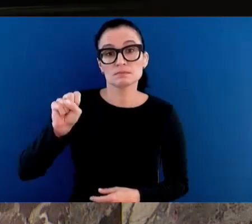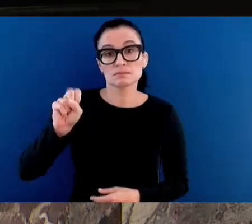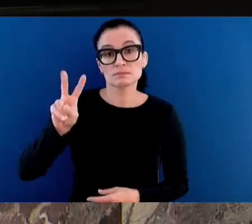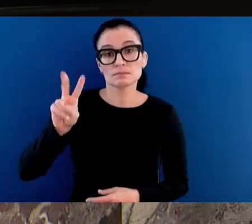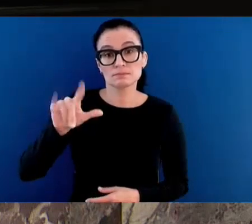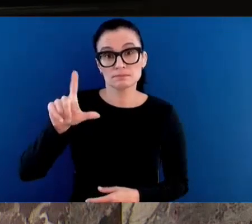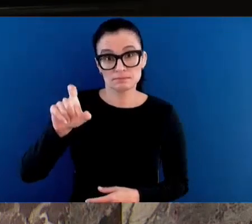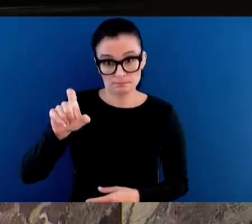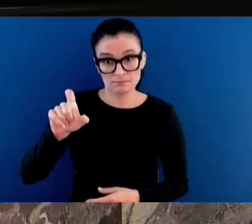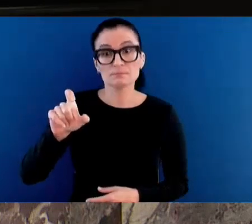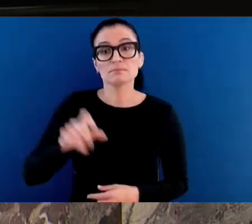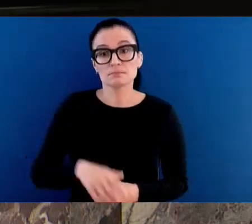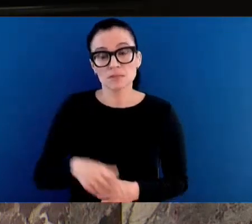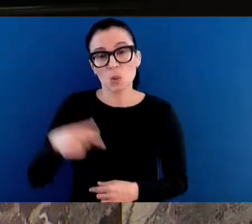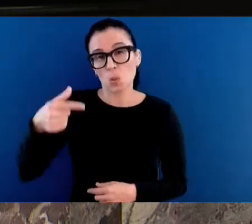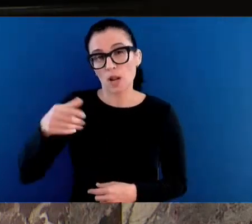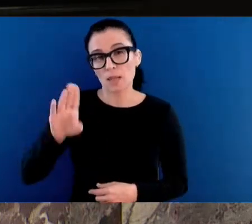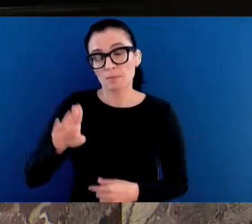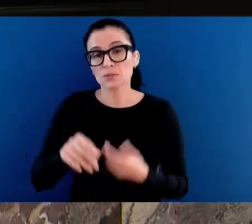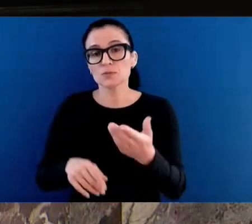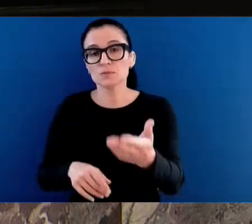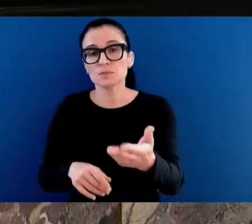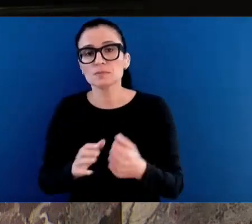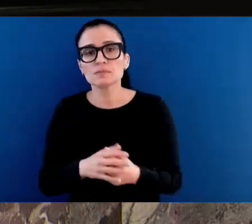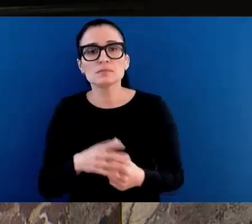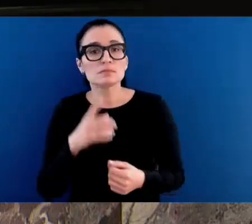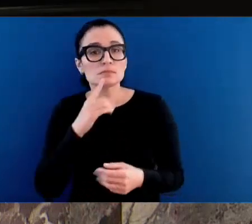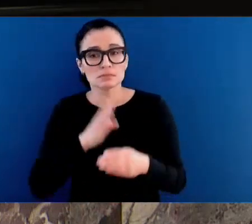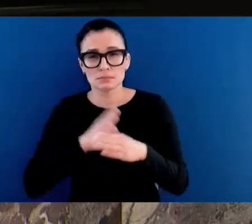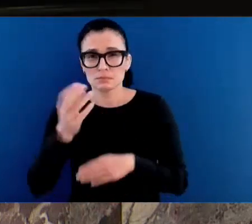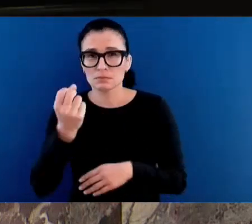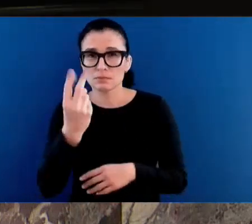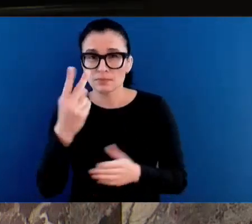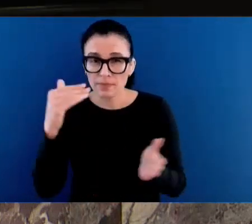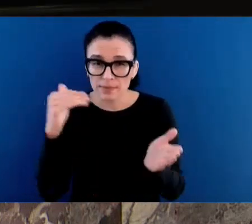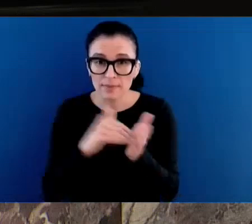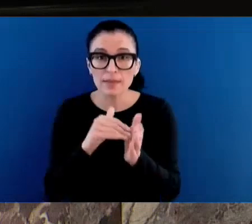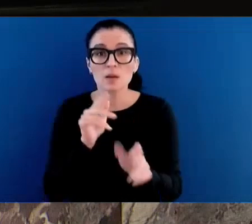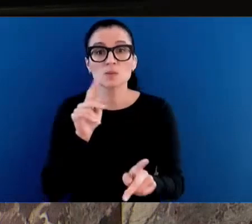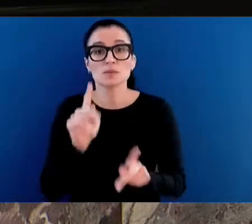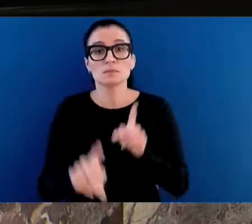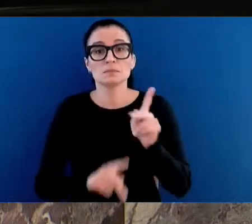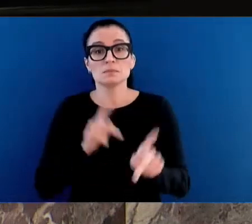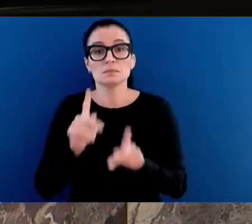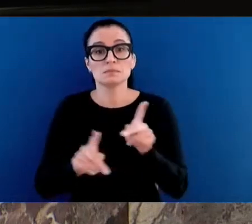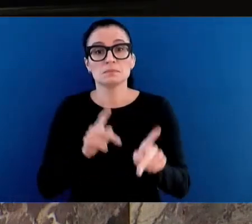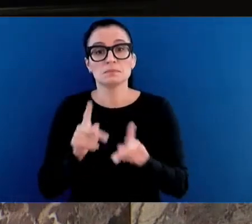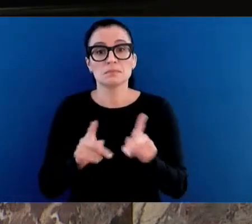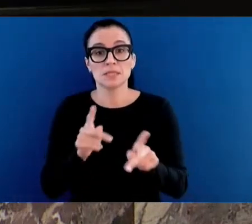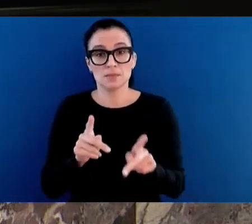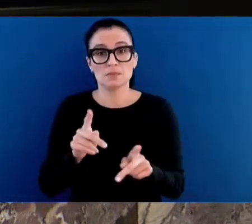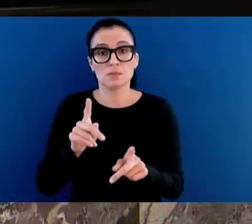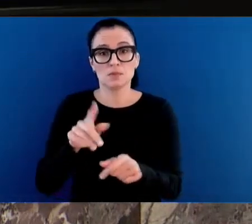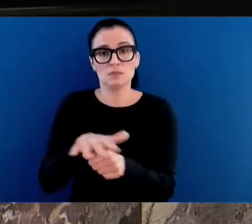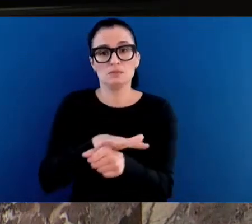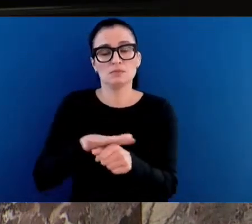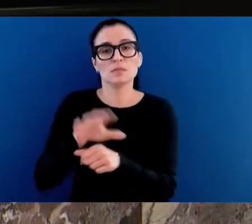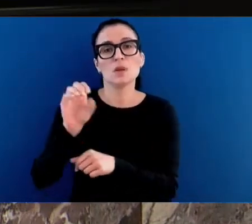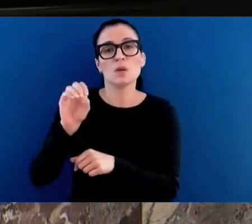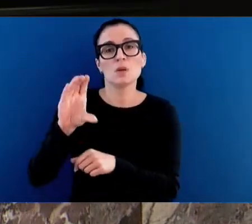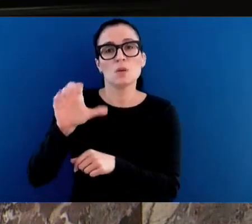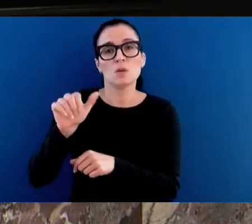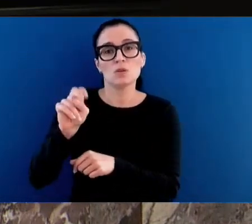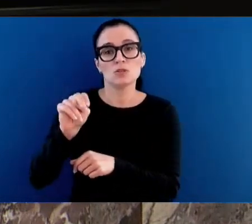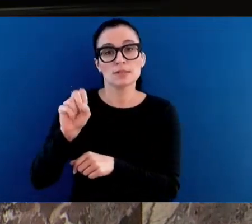long. In a community with more seniors than any other community in this country, that means that people are waiting longer than they should for access to cancer tests,